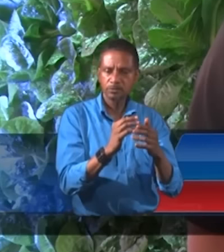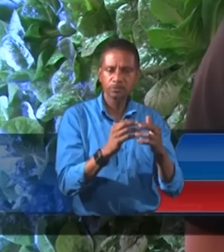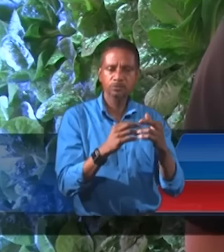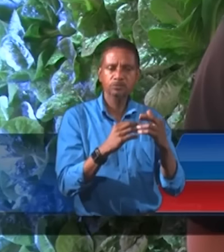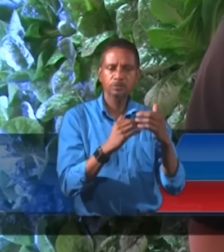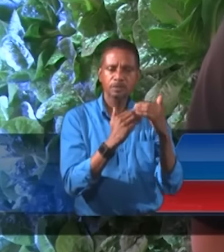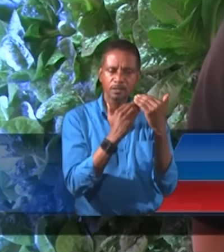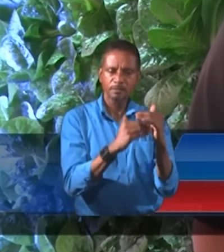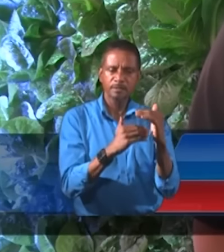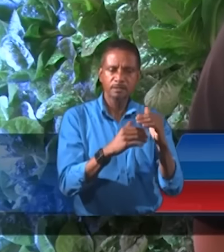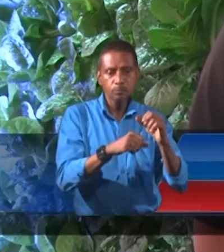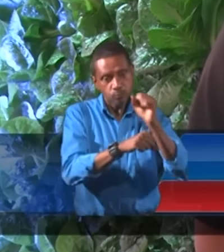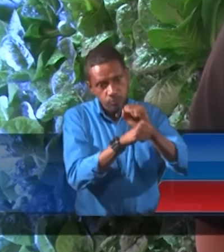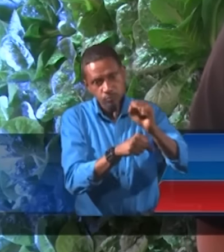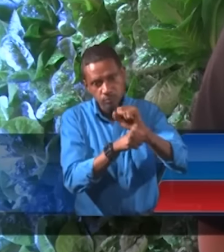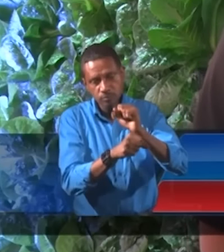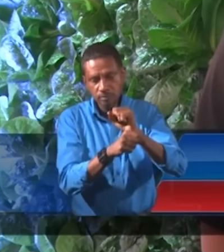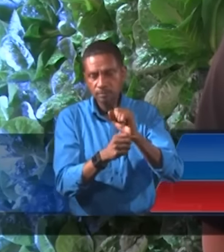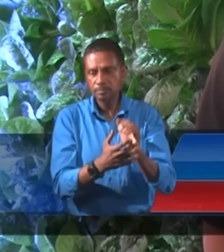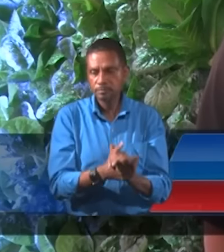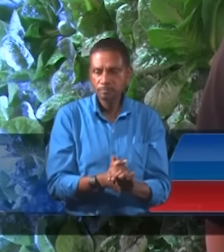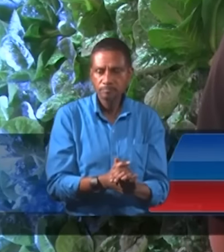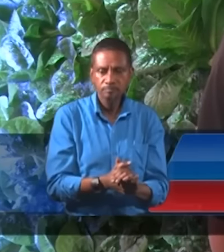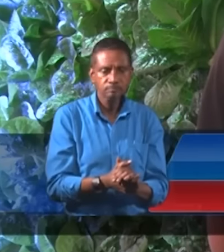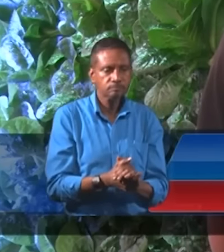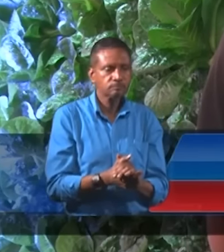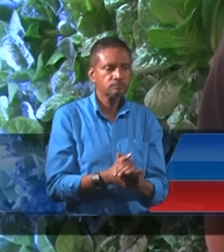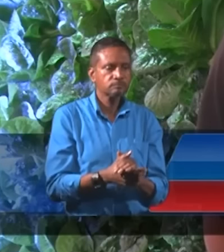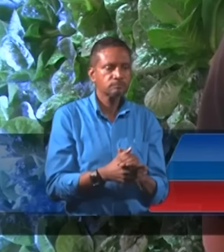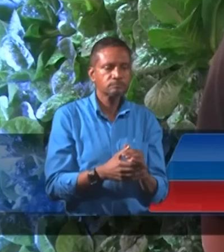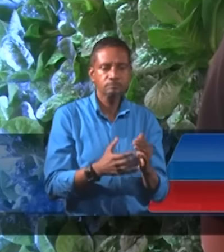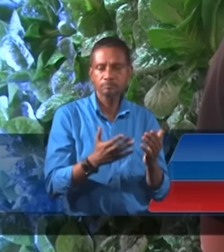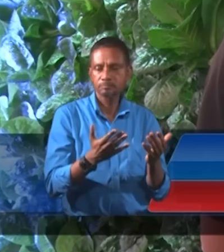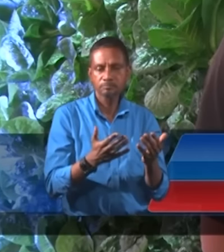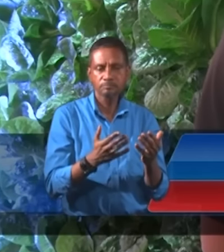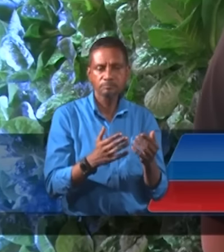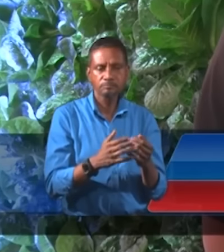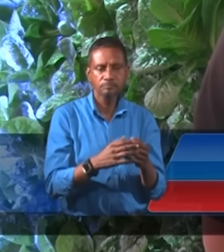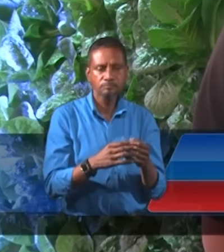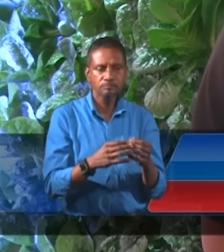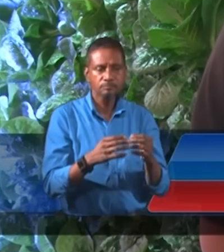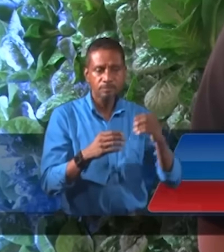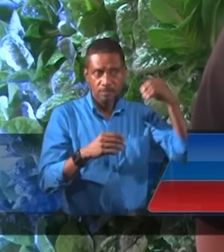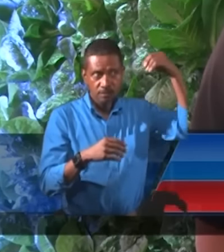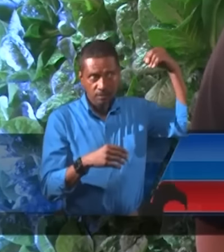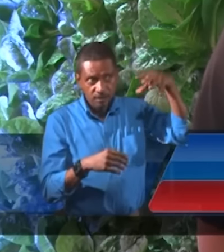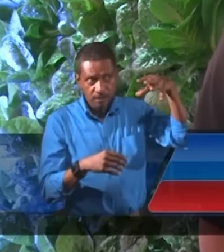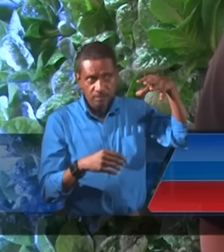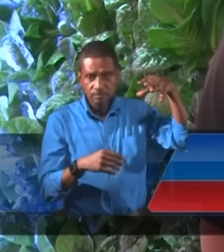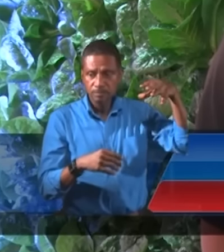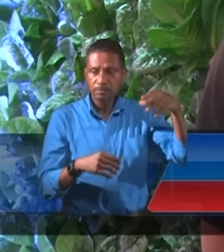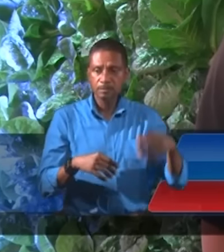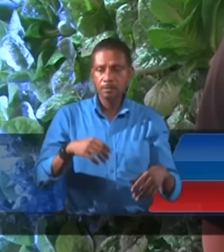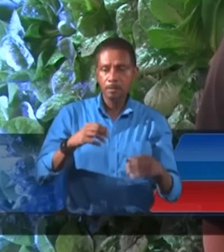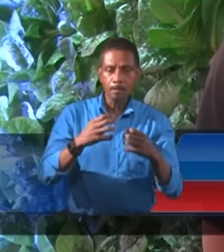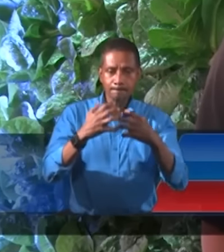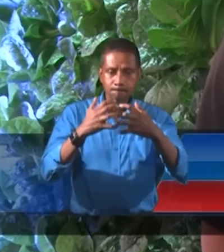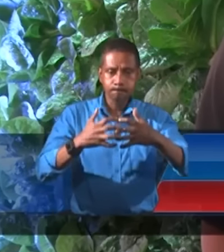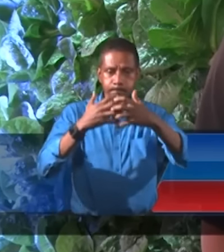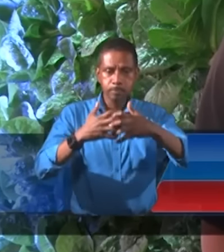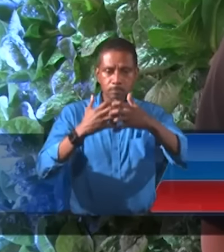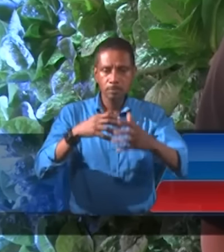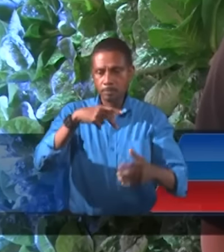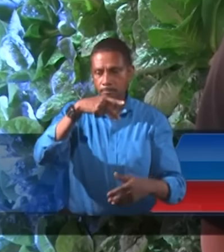we need to put in when it comes to farming. So whether it be automation in terms of our lighting system, our pumps,